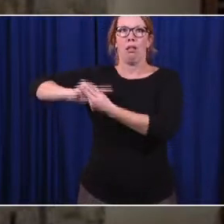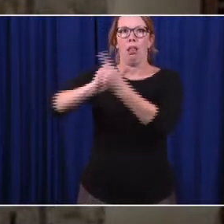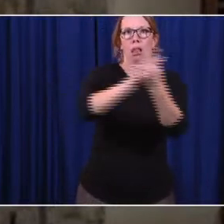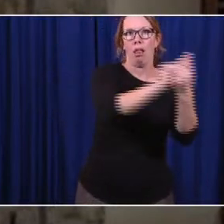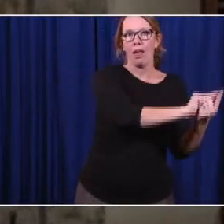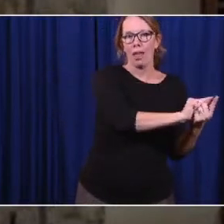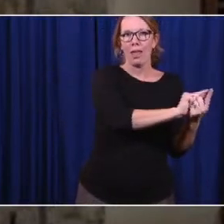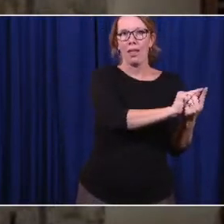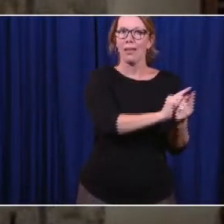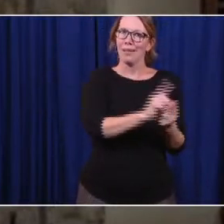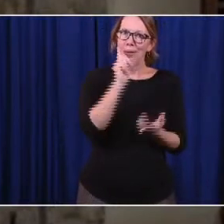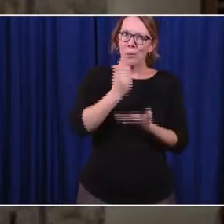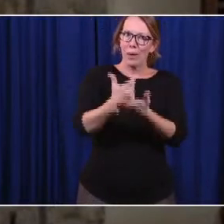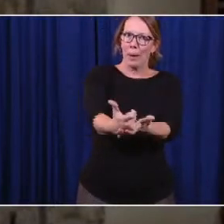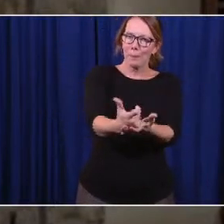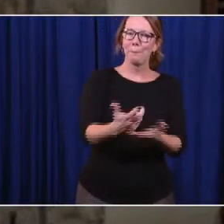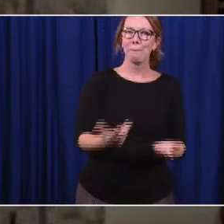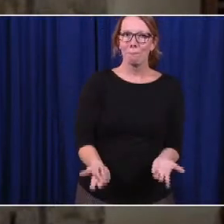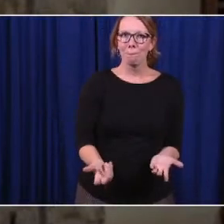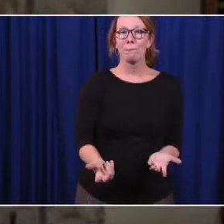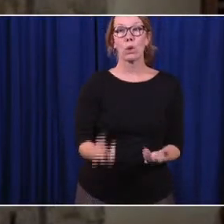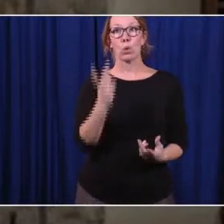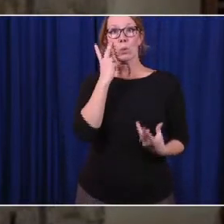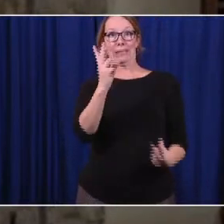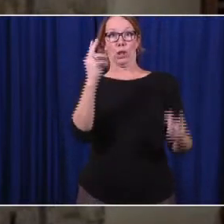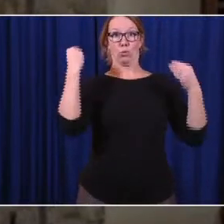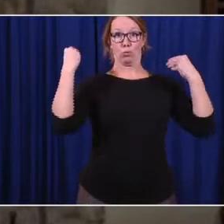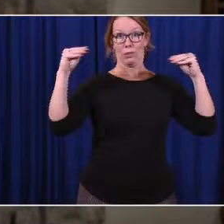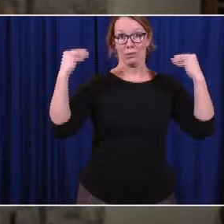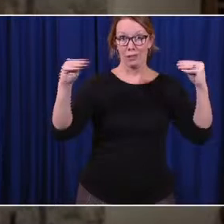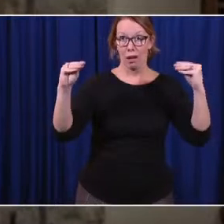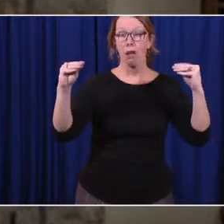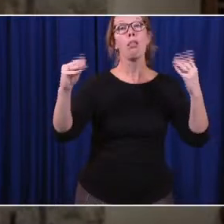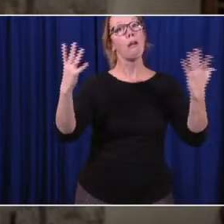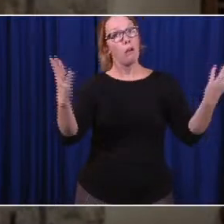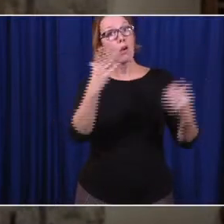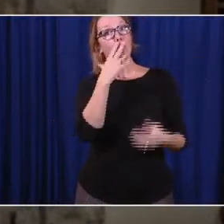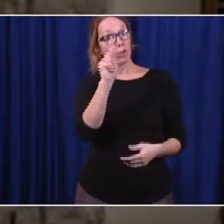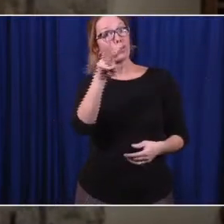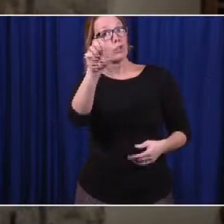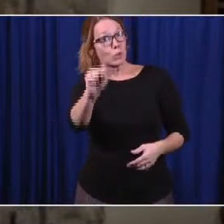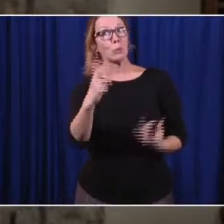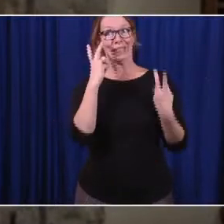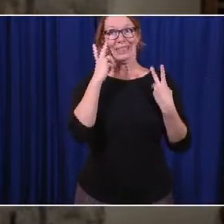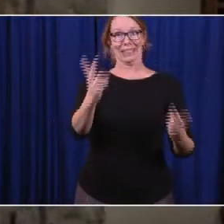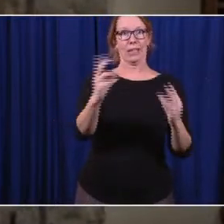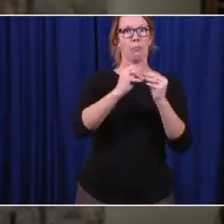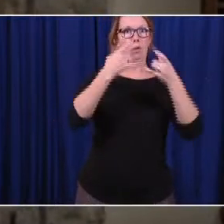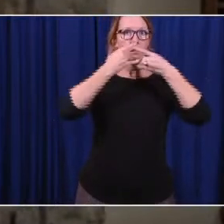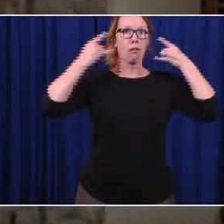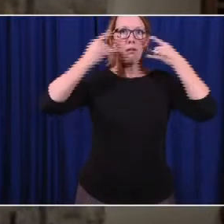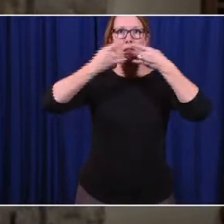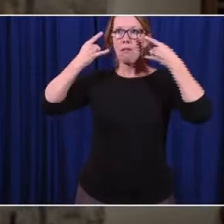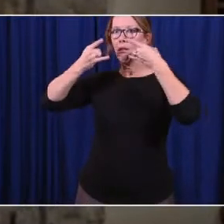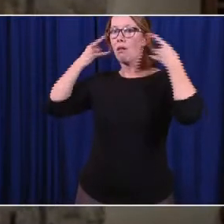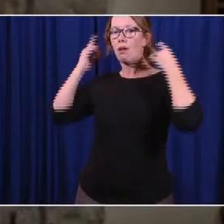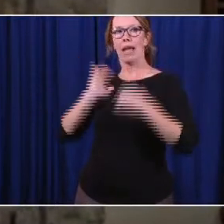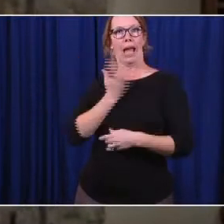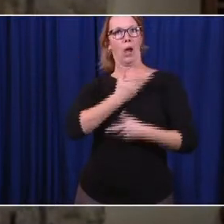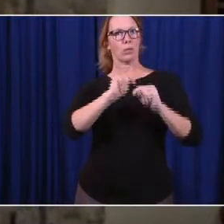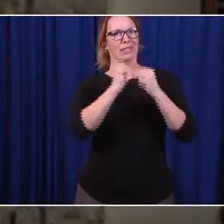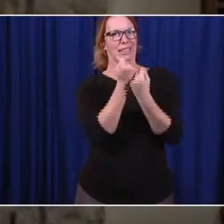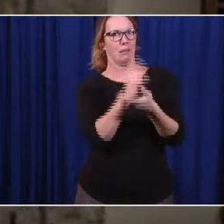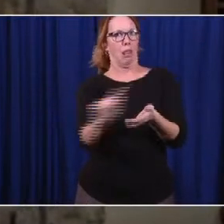mean, we're seeing in retail, and there's some good news. We're seeing people wear masks. Our team was out last